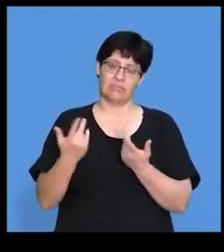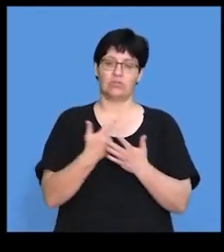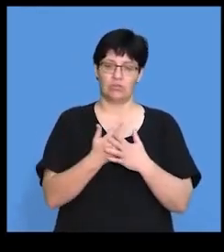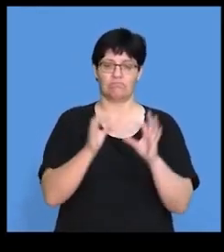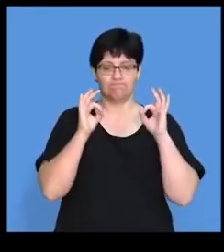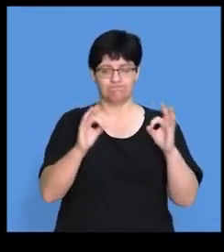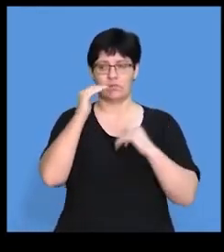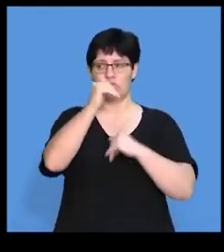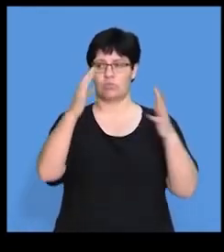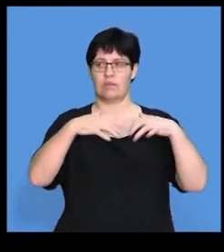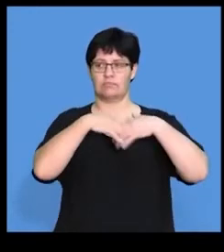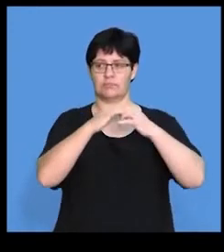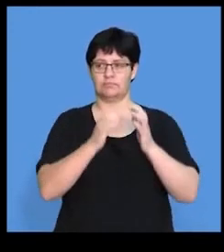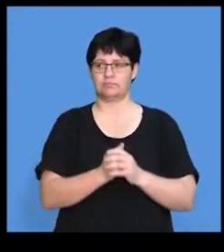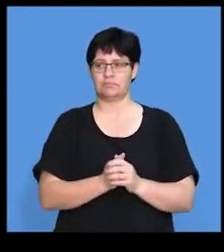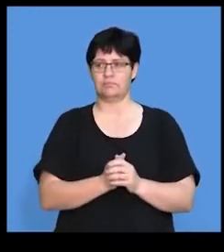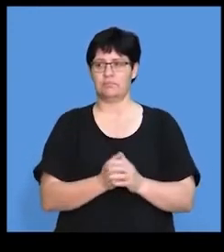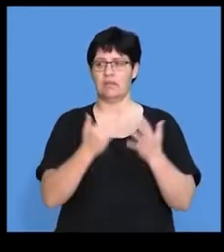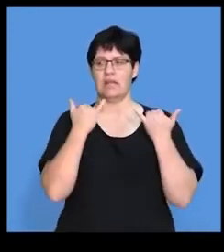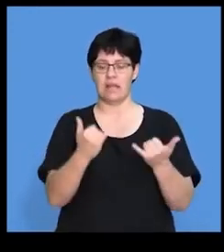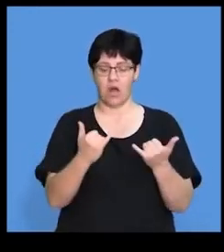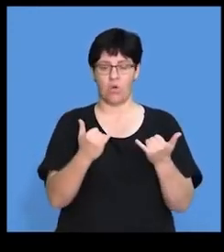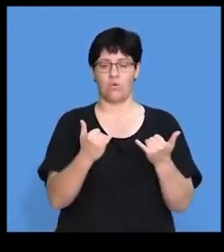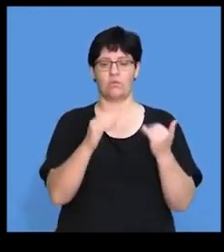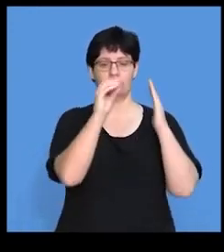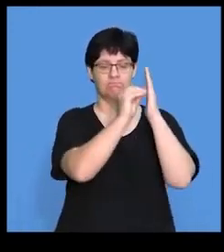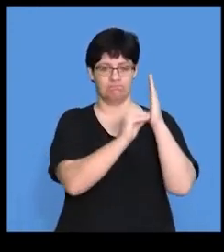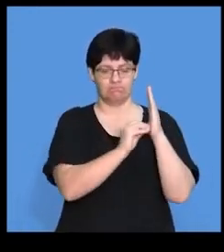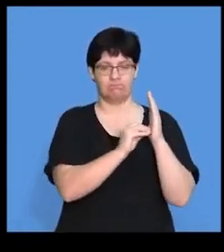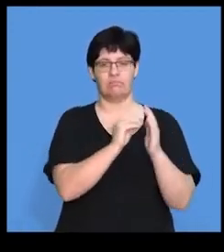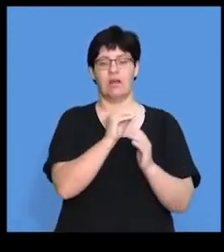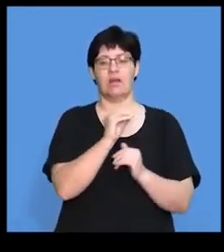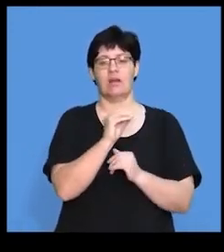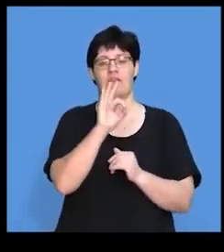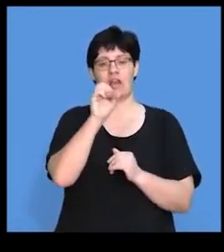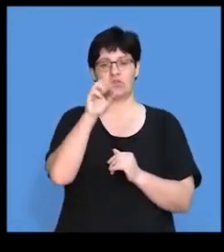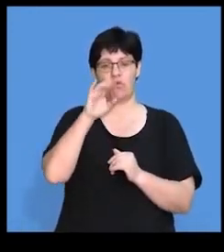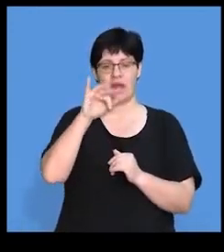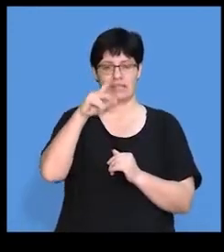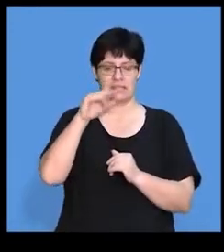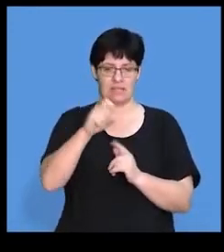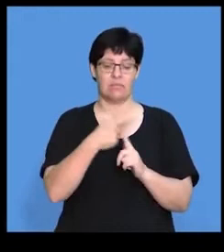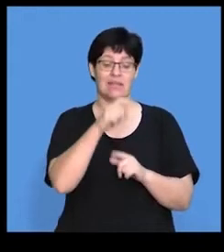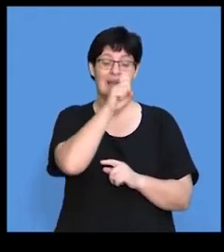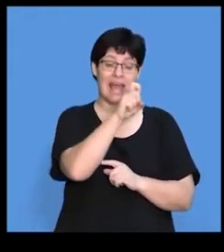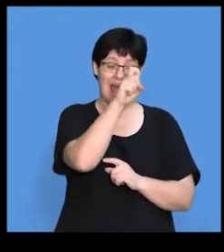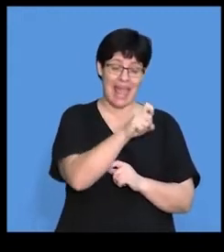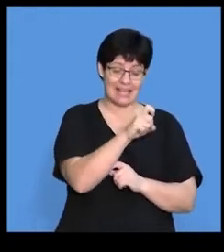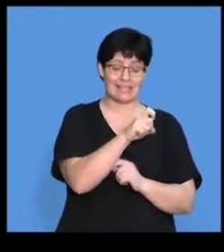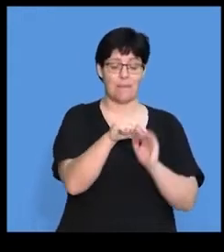squares. So I'm now going to factorize each of these trinomials. This is going to become x minus